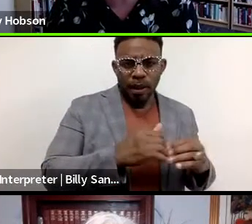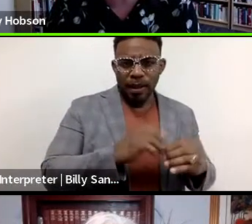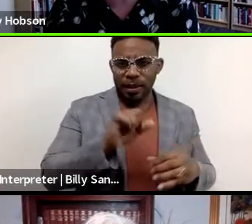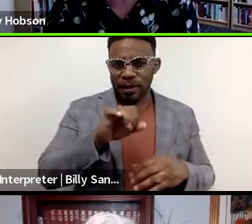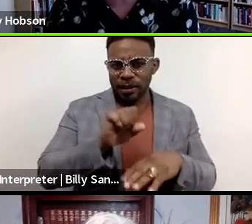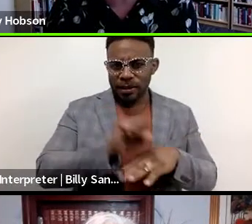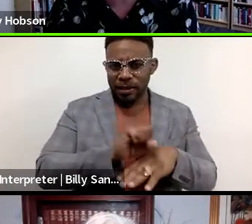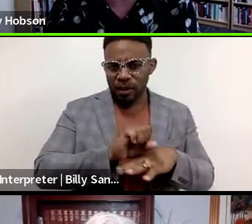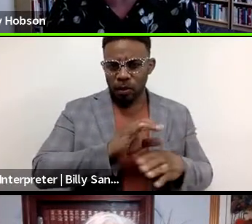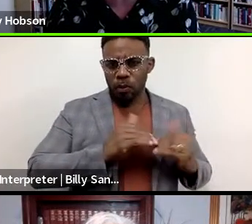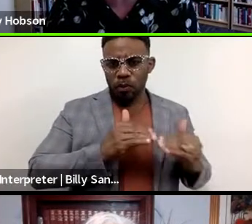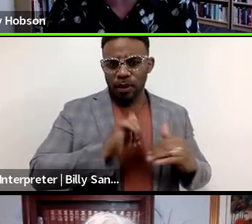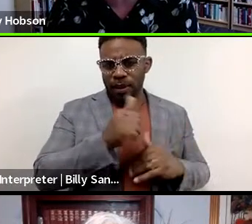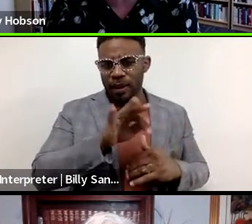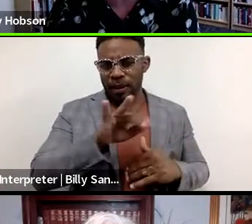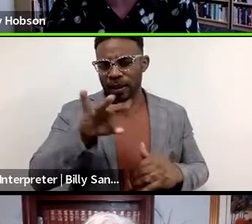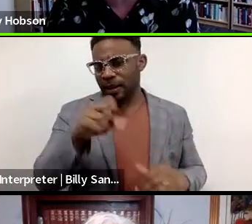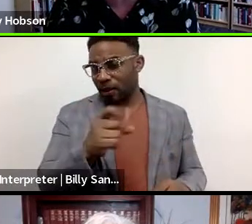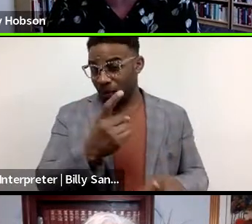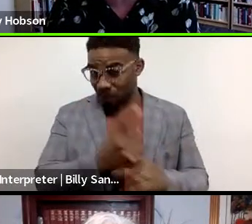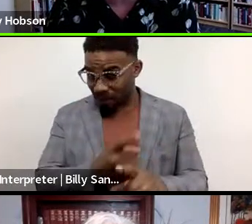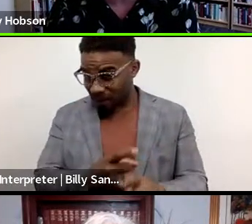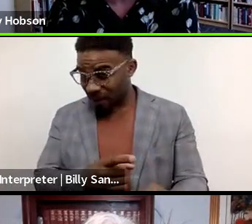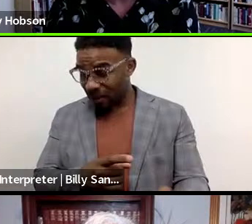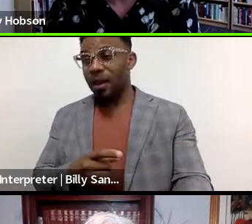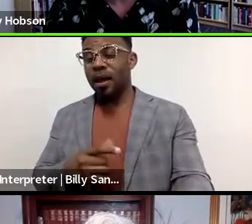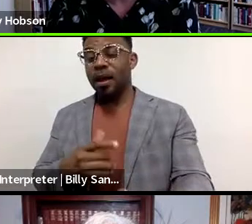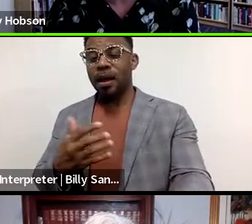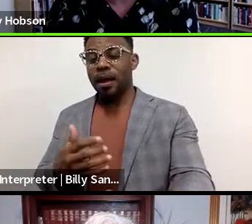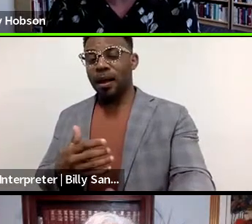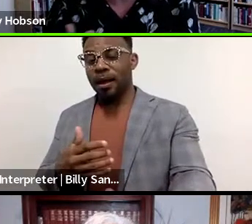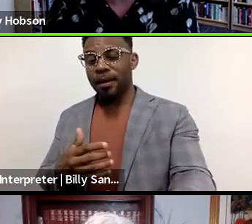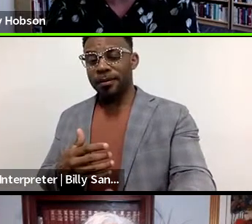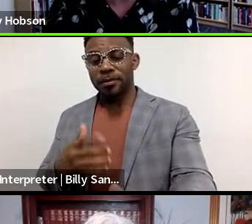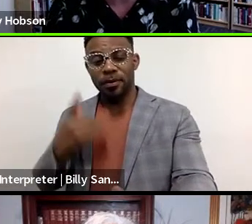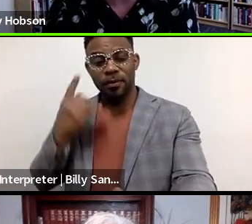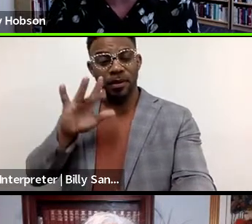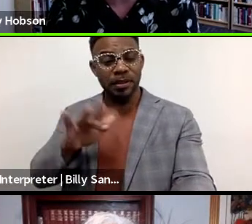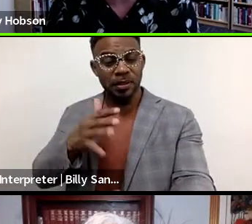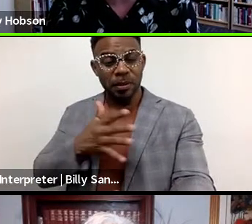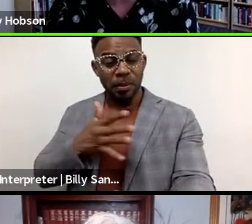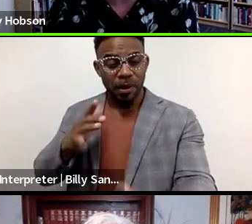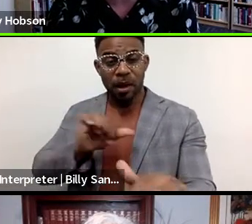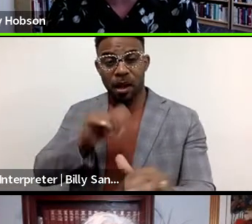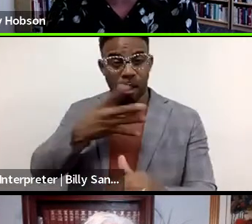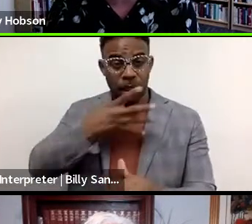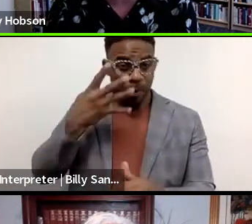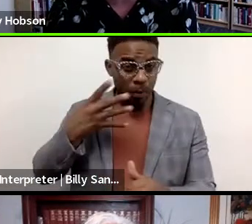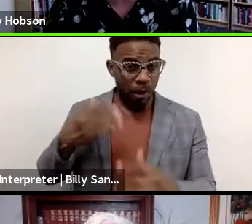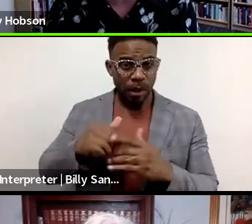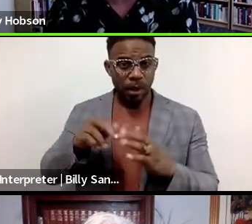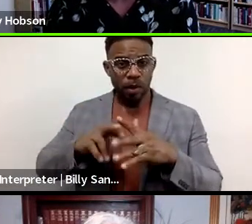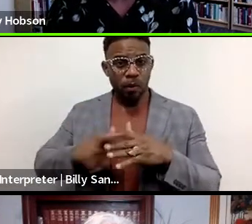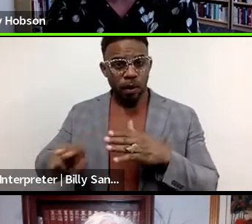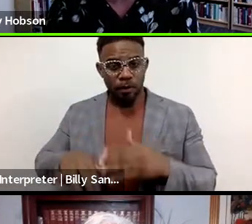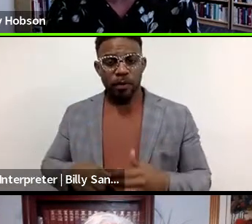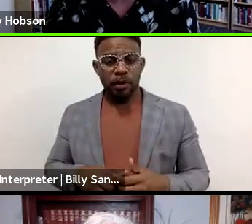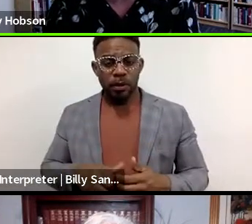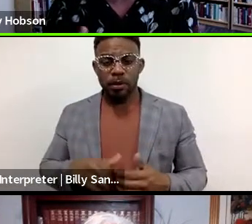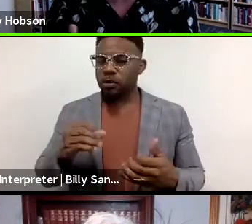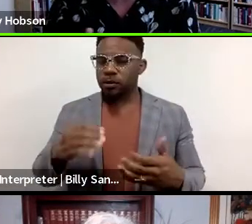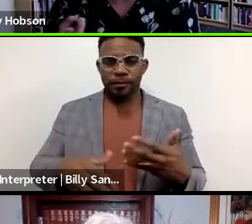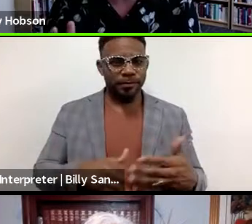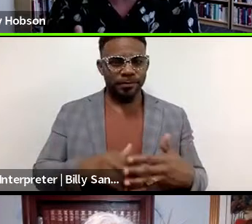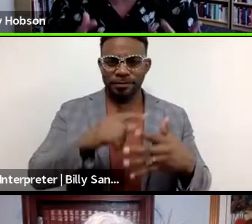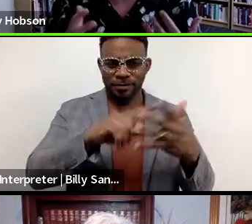movement in the 1980s, right? For Central American and other immigrants and refugees. So